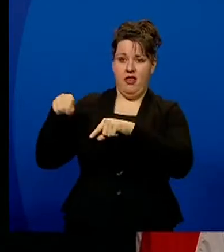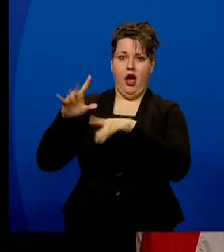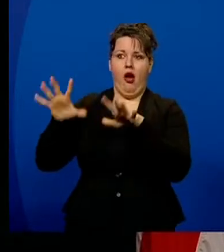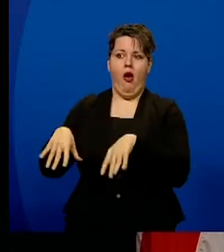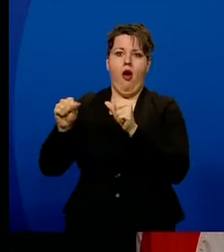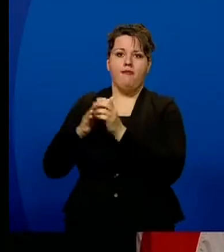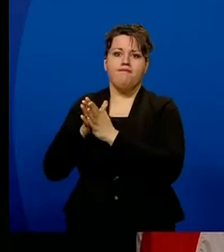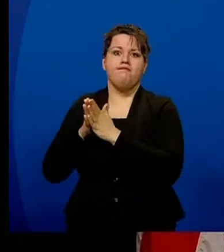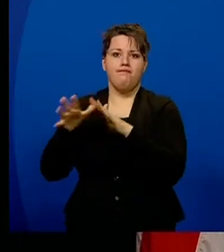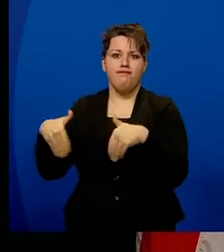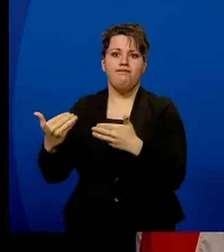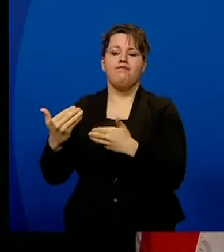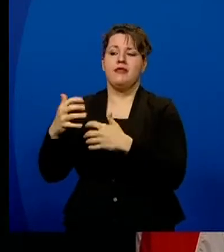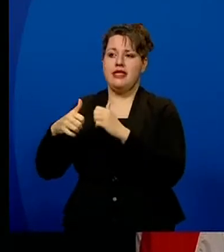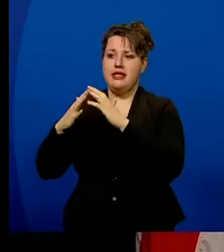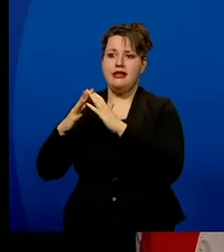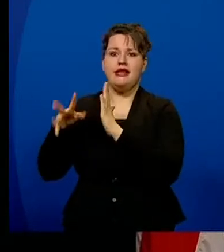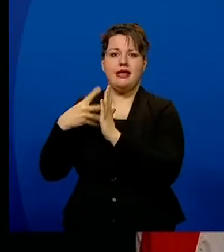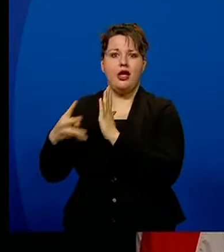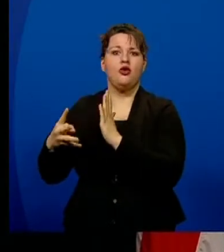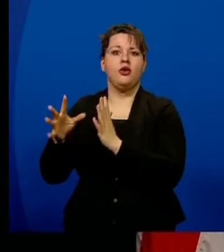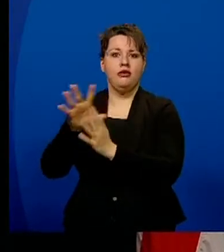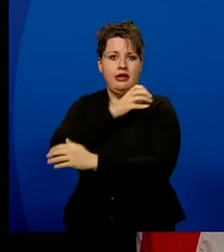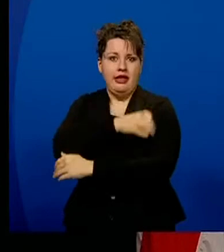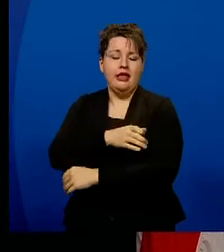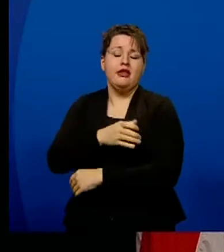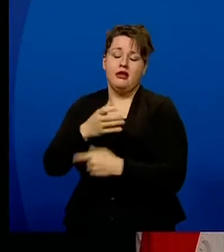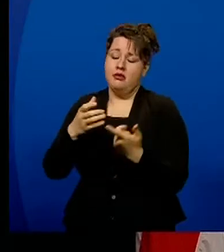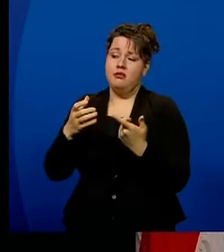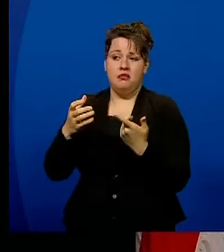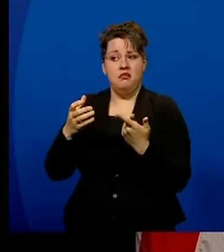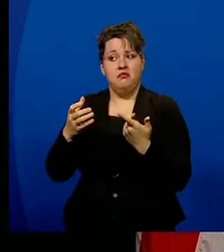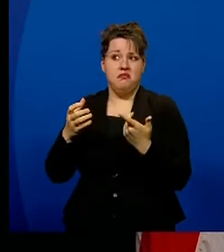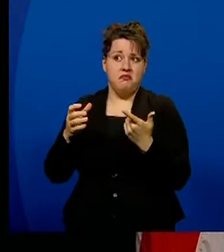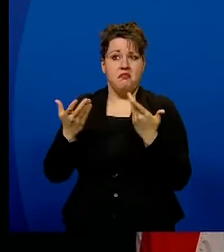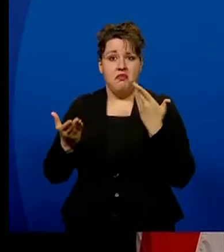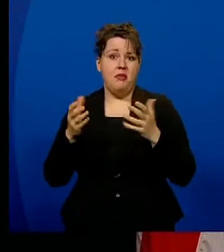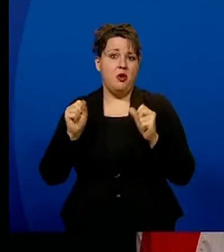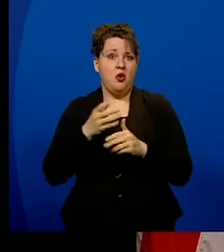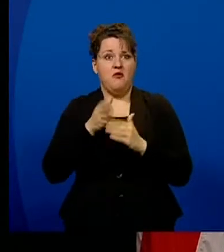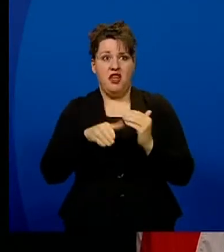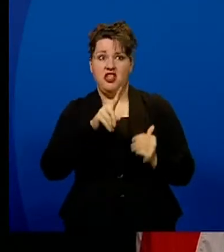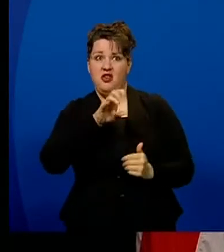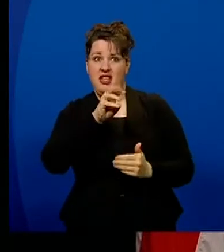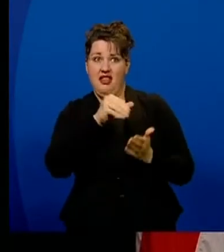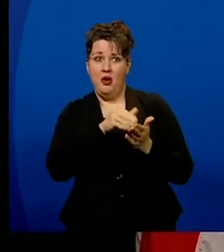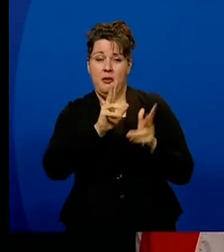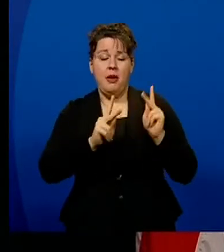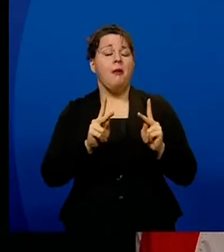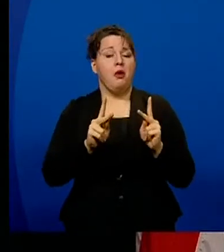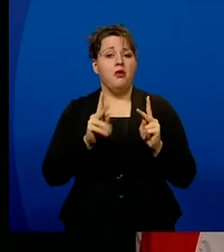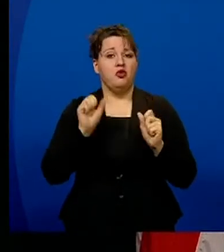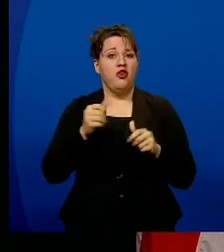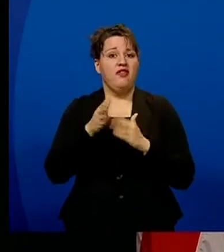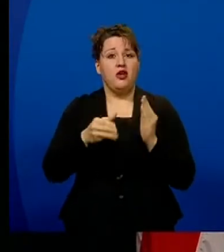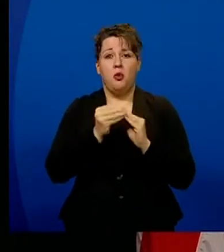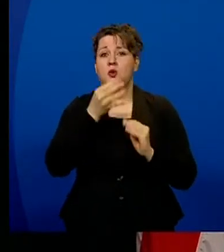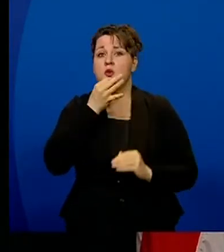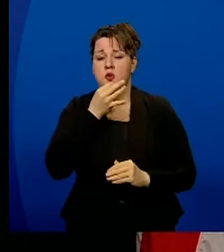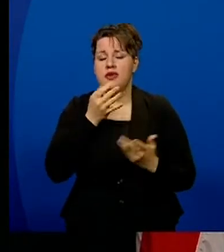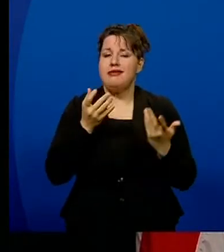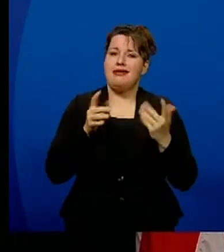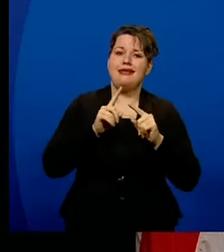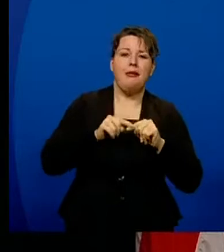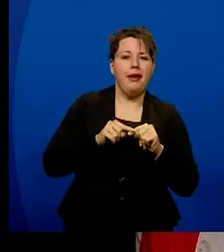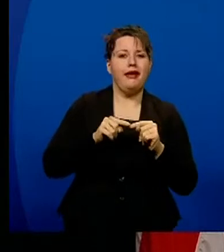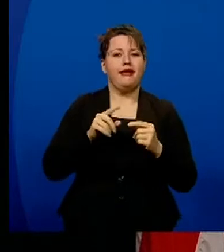the initiative to schedule clinics with other providers, we really could complete this phase of vaccination even sooner. And again, that just depends